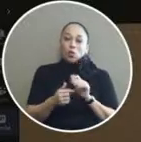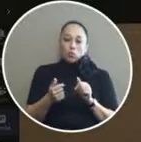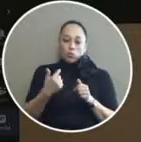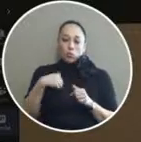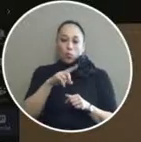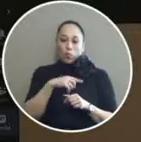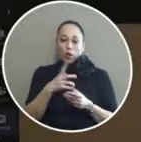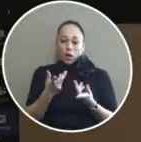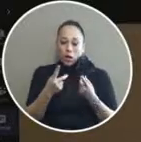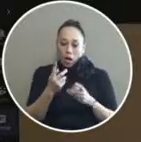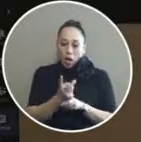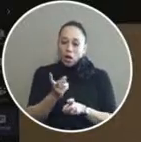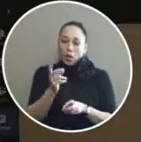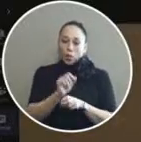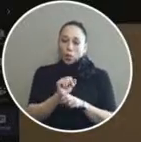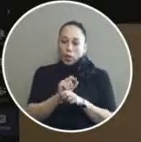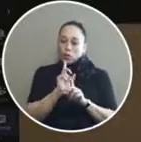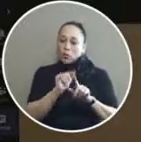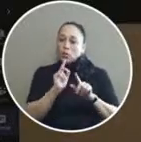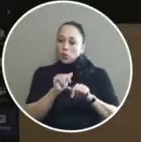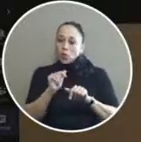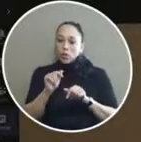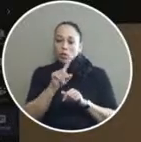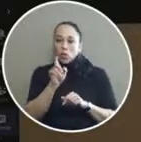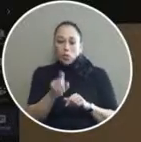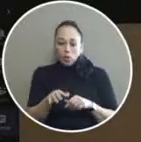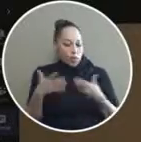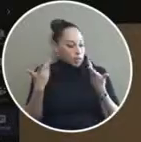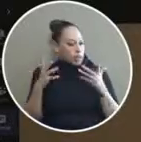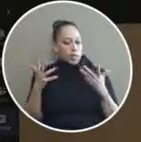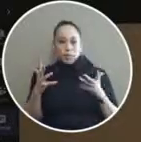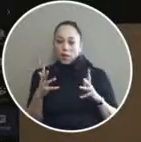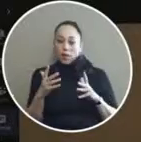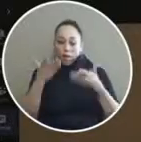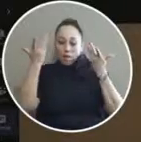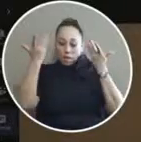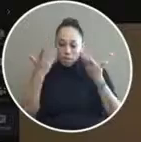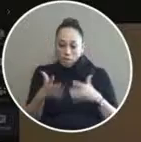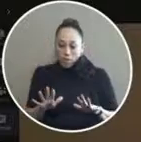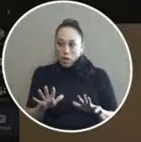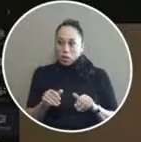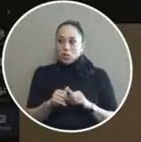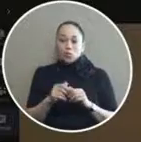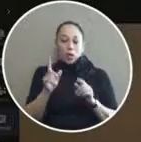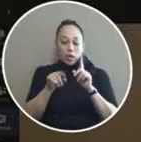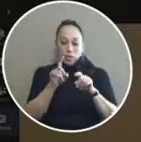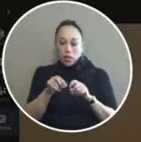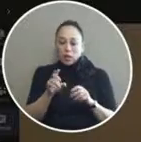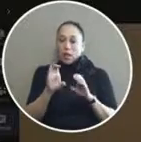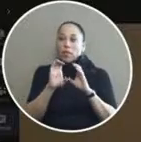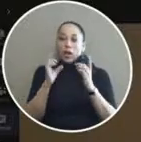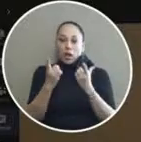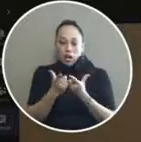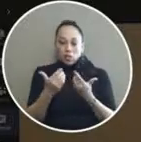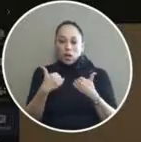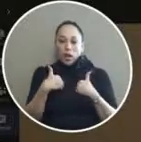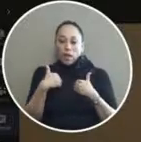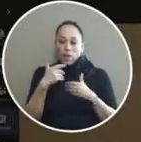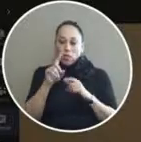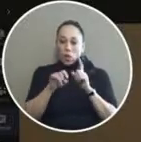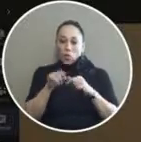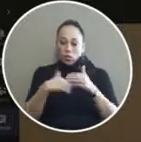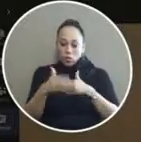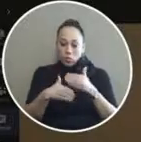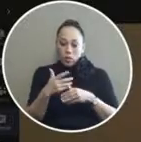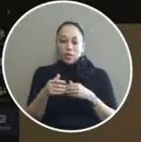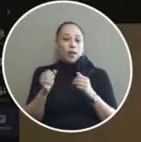make every effort to answer the questions. That's it. In terms of after we're finished, we're happy to answer any of it. If the council wants to ask questions throughout the process, y'all